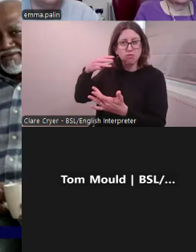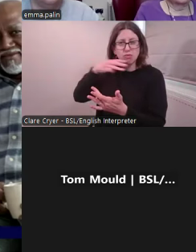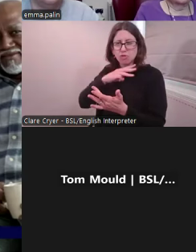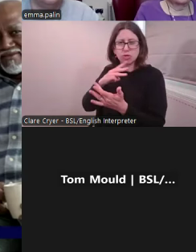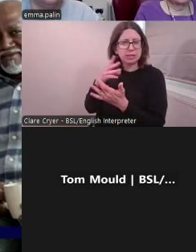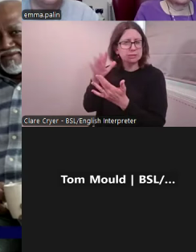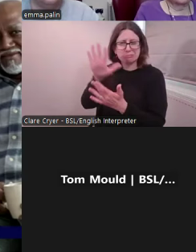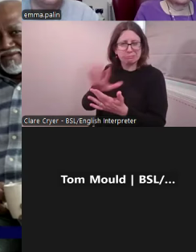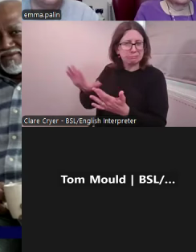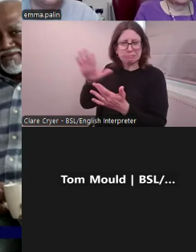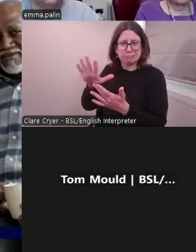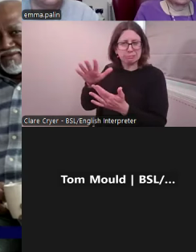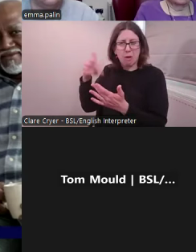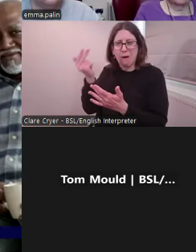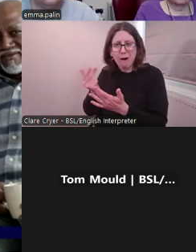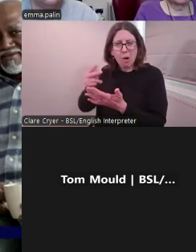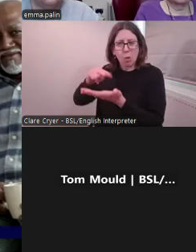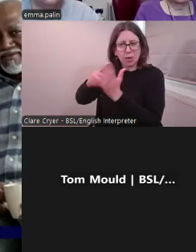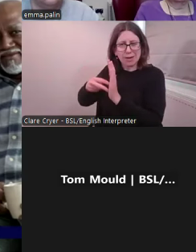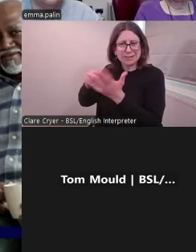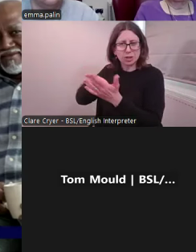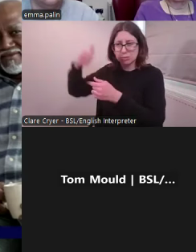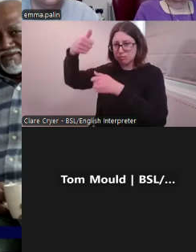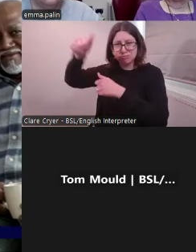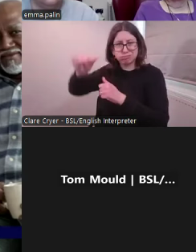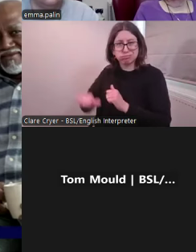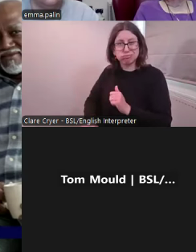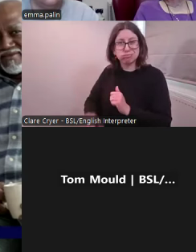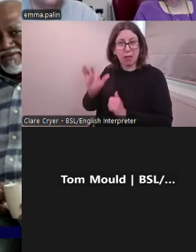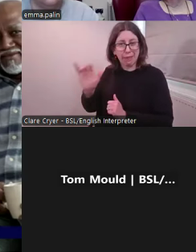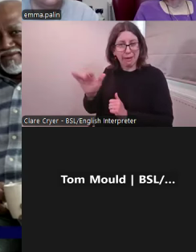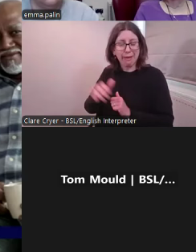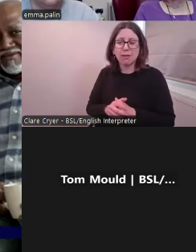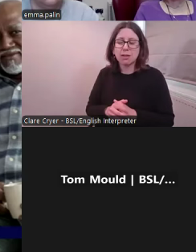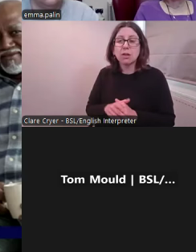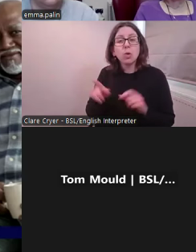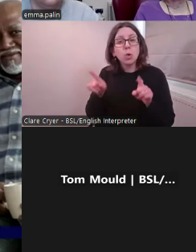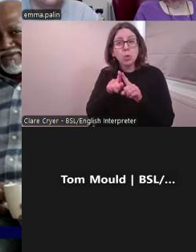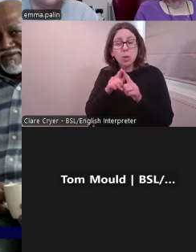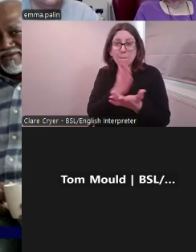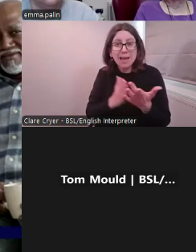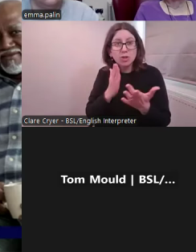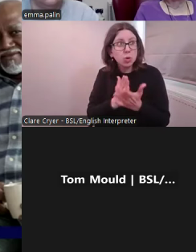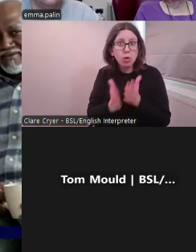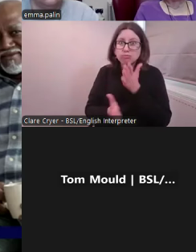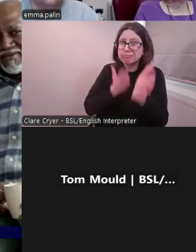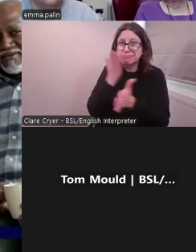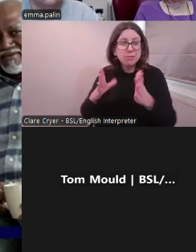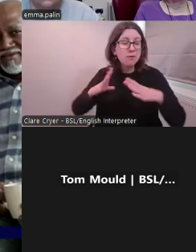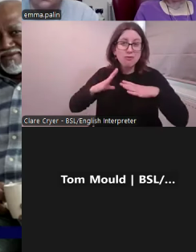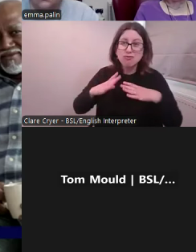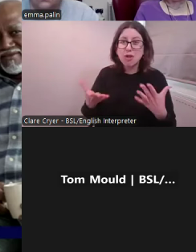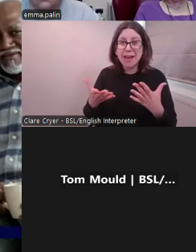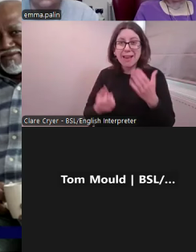organisations listed in there from the bearing, which is amazing. And make sure that where possible, you attend free events like this for your